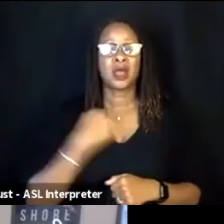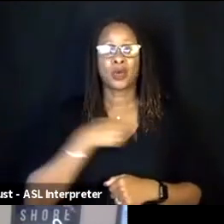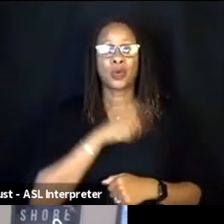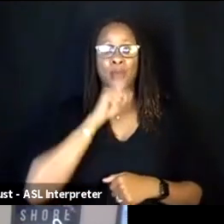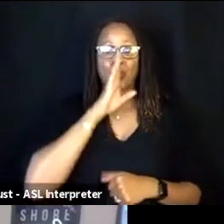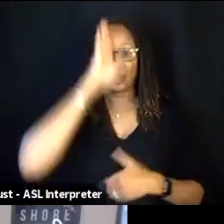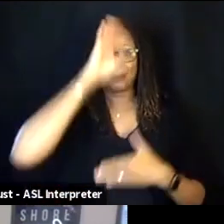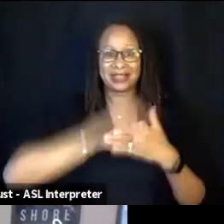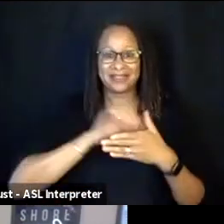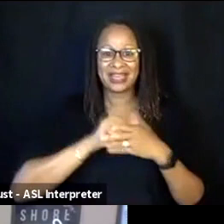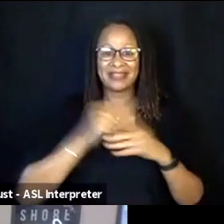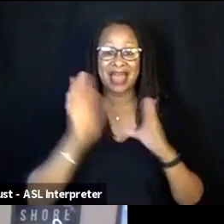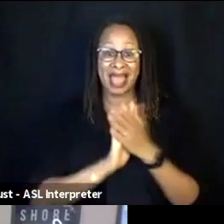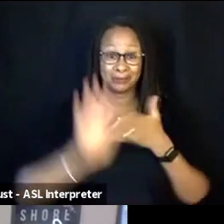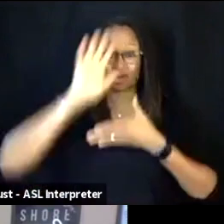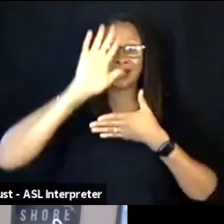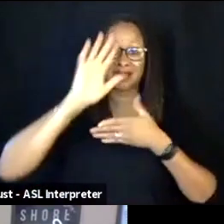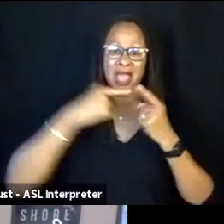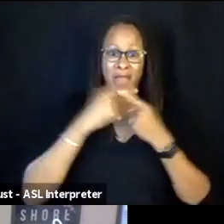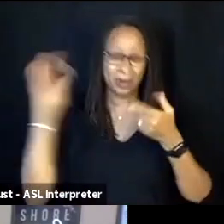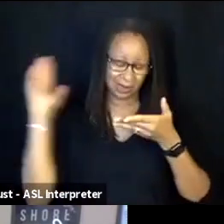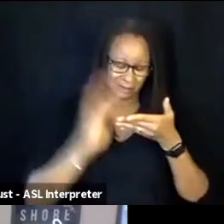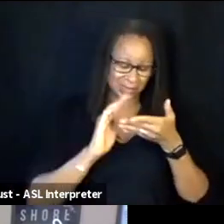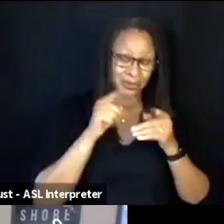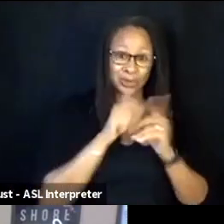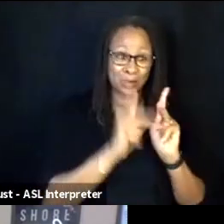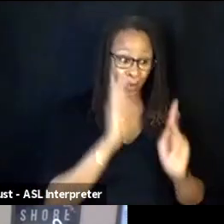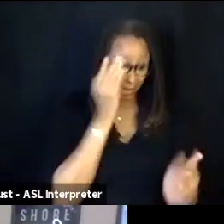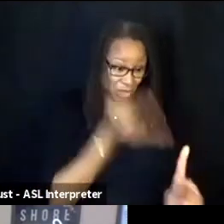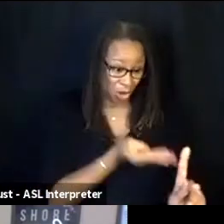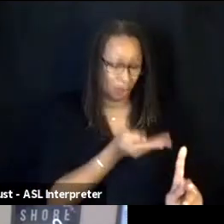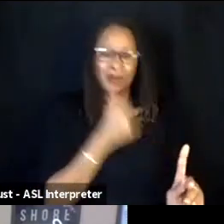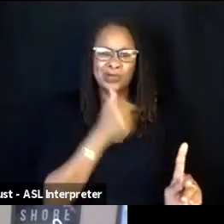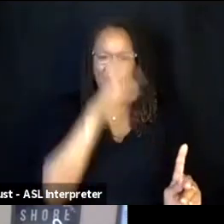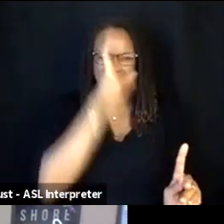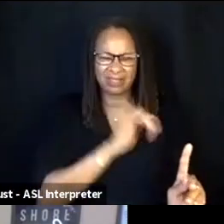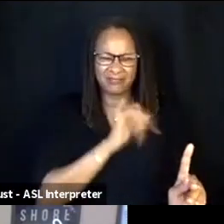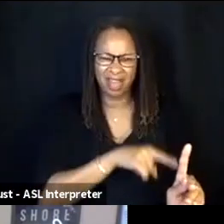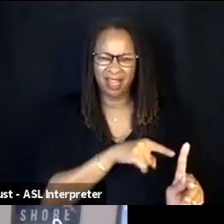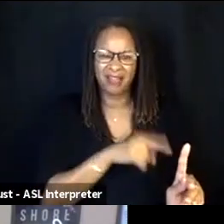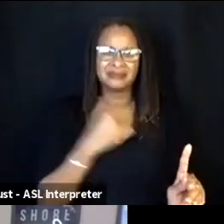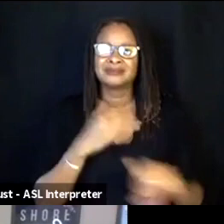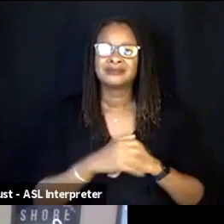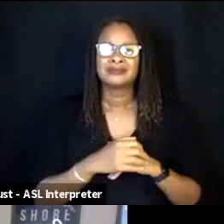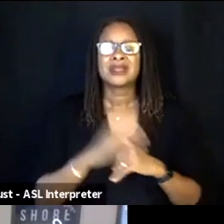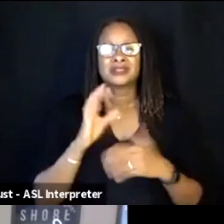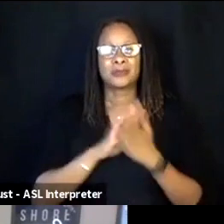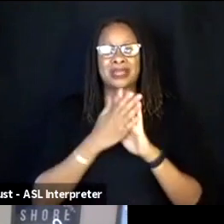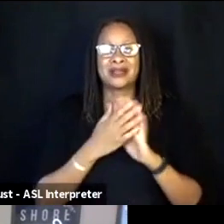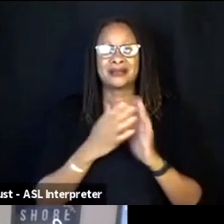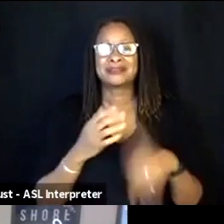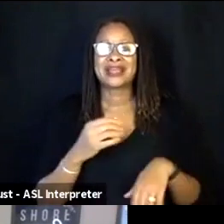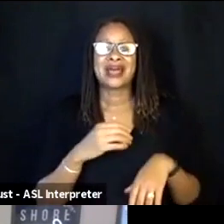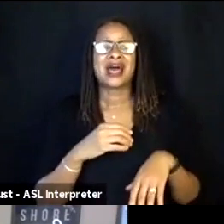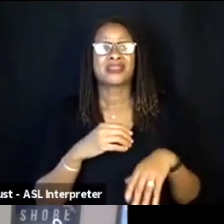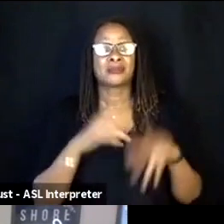the abstract, and then when it comes down to people we know, we don't. So it becomes, this person I cherish didn't do